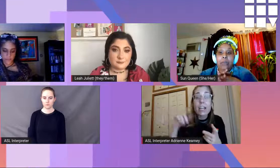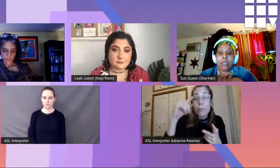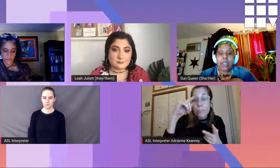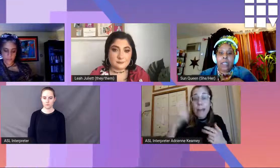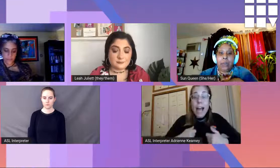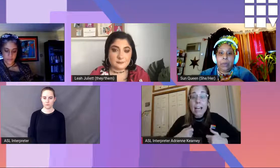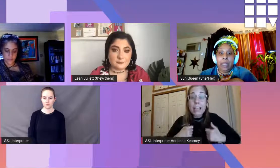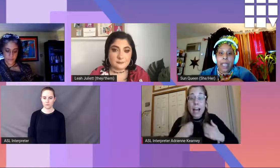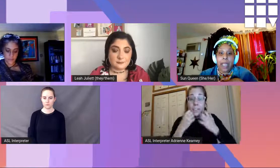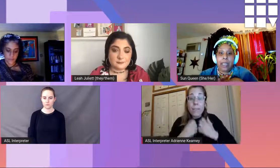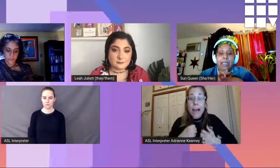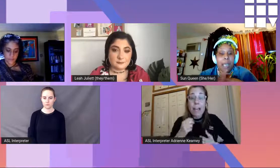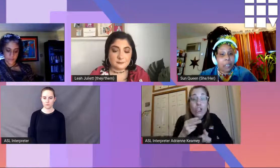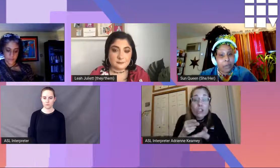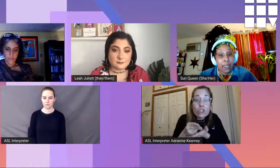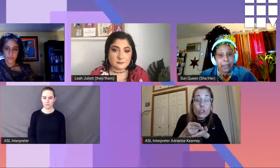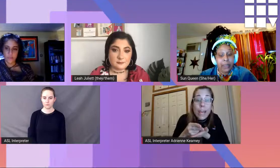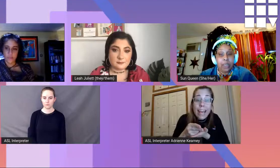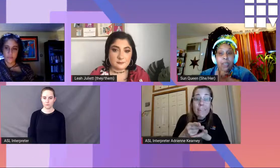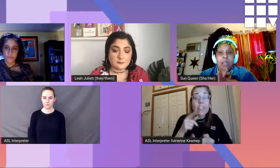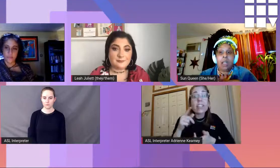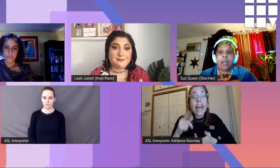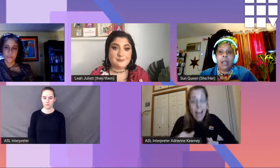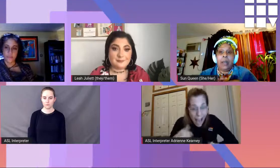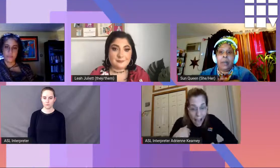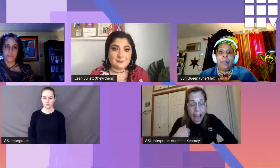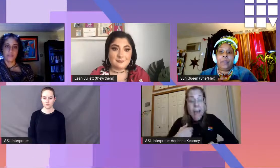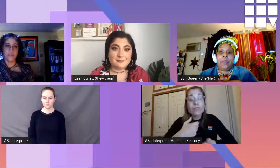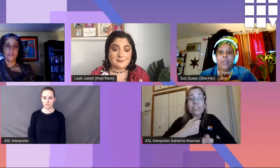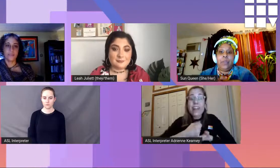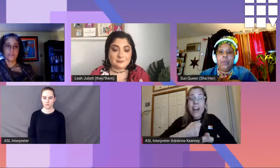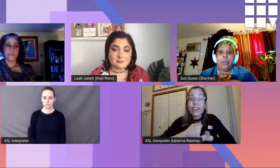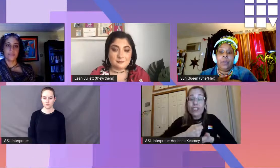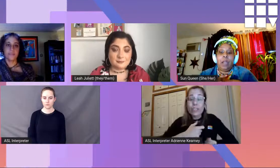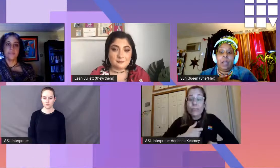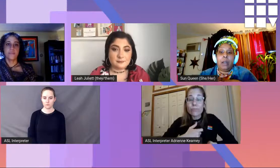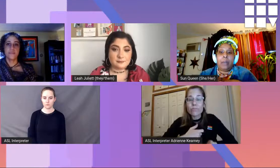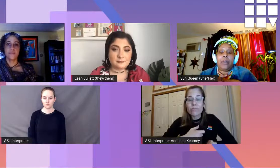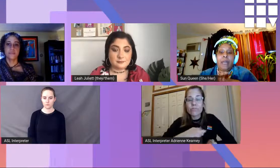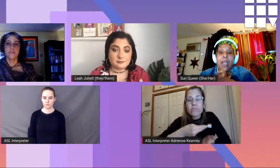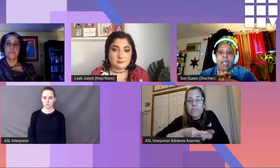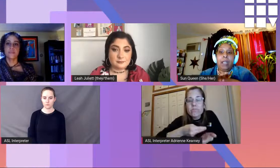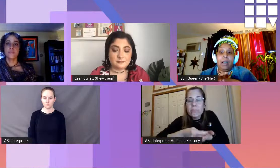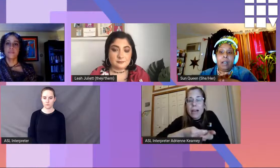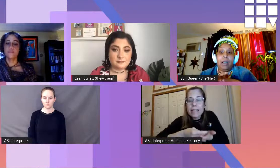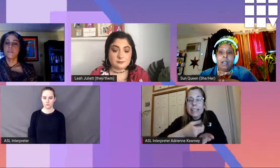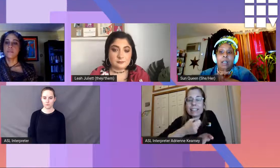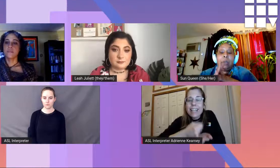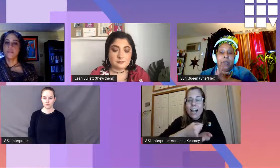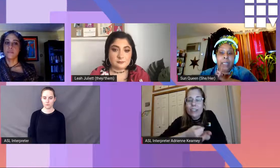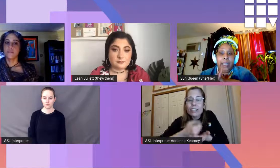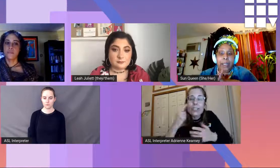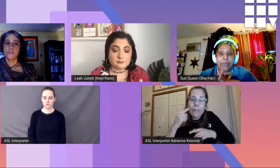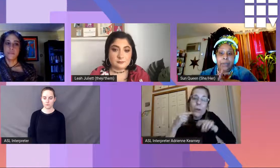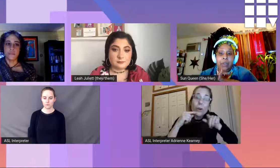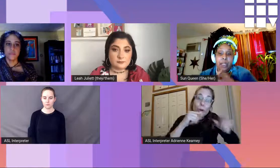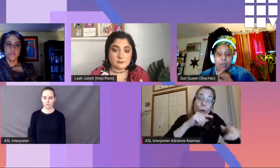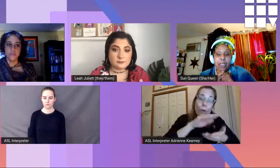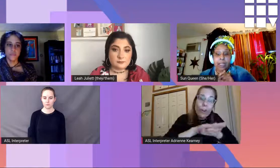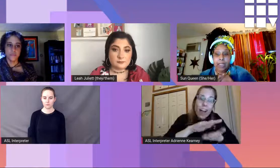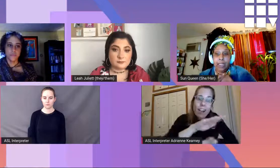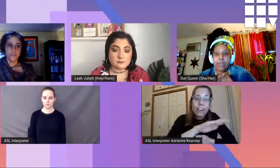is currently doing a scholarship fund to provide two